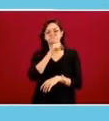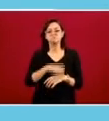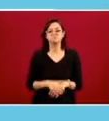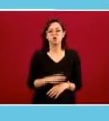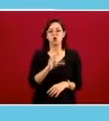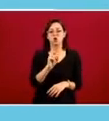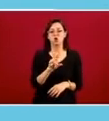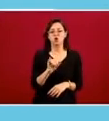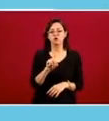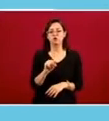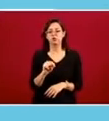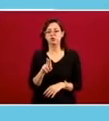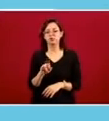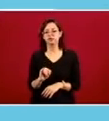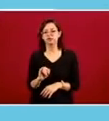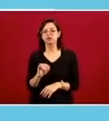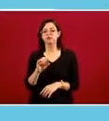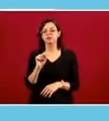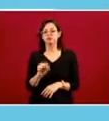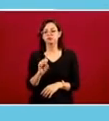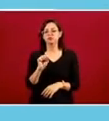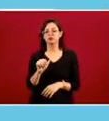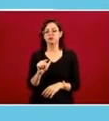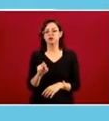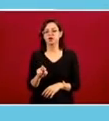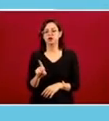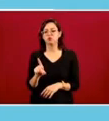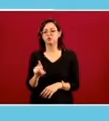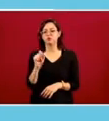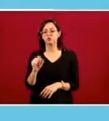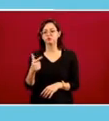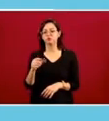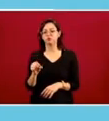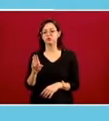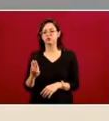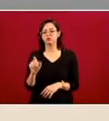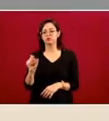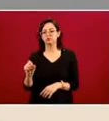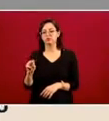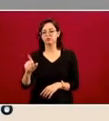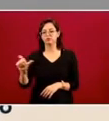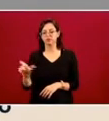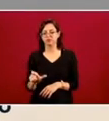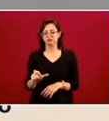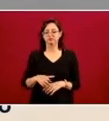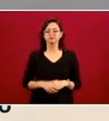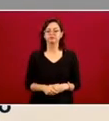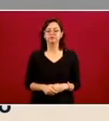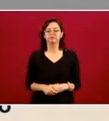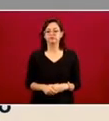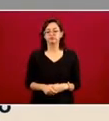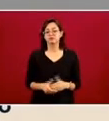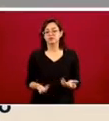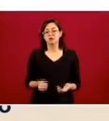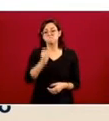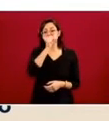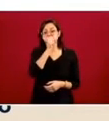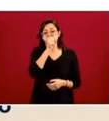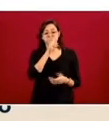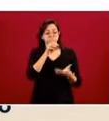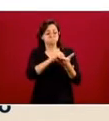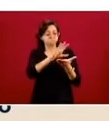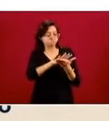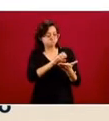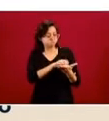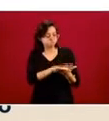this pandemic, we will have a continuous training platform that is available online on our official website. The contents